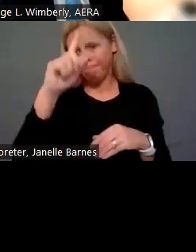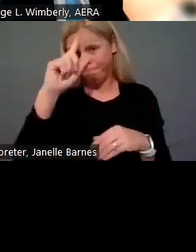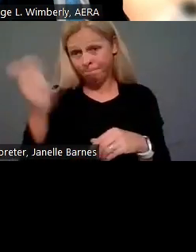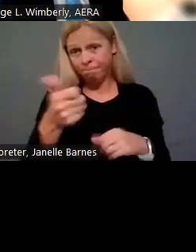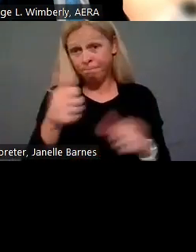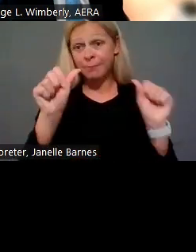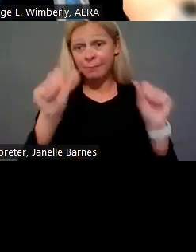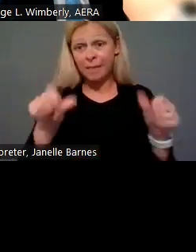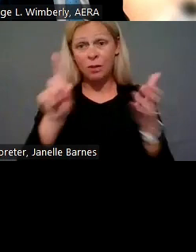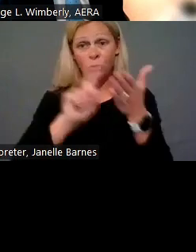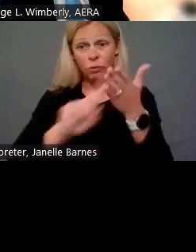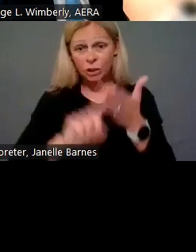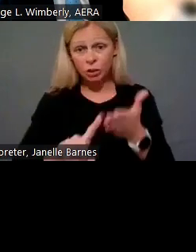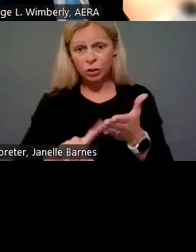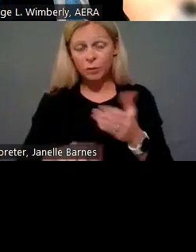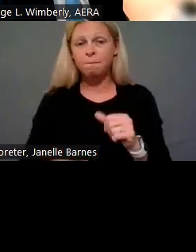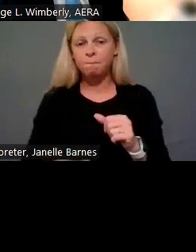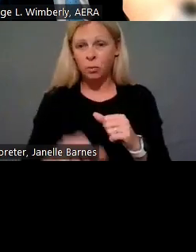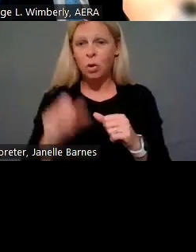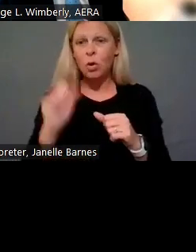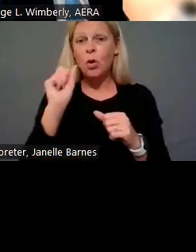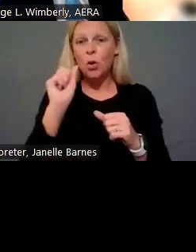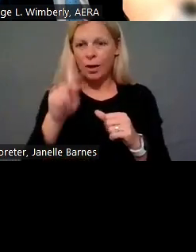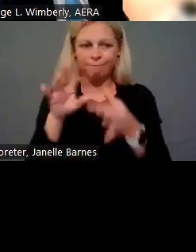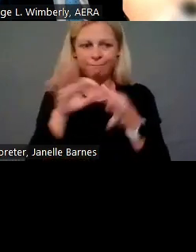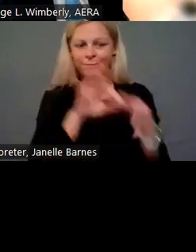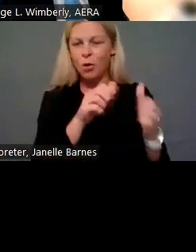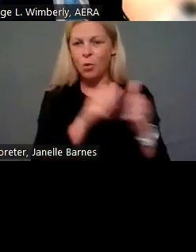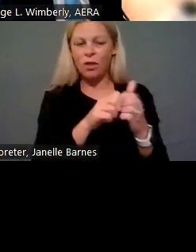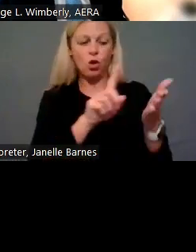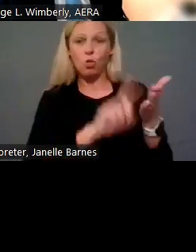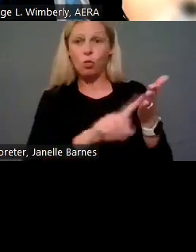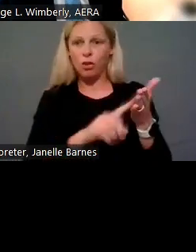So along that line, talking about research methods,